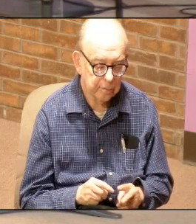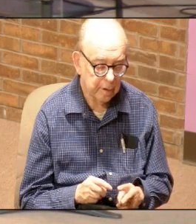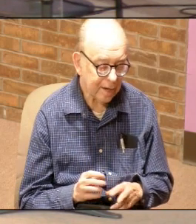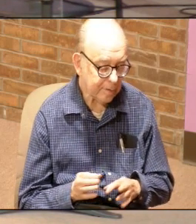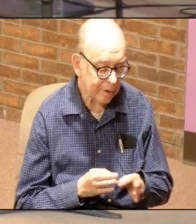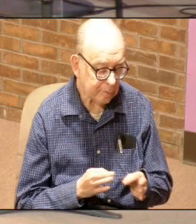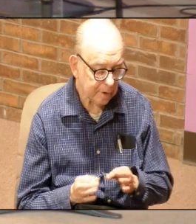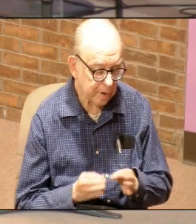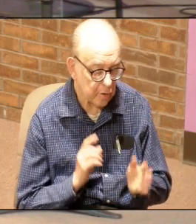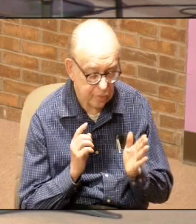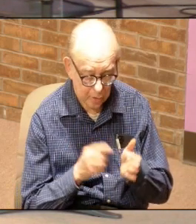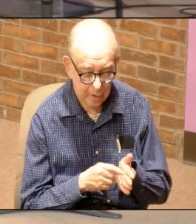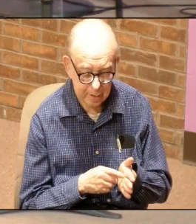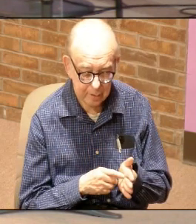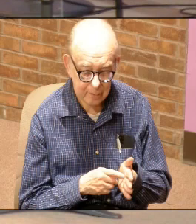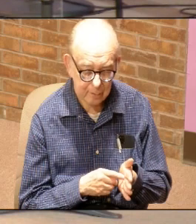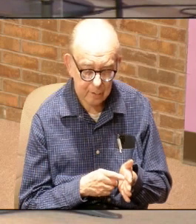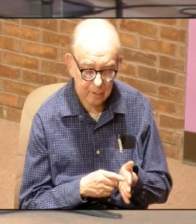displaying?